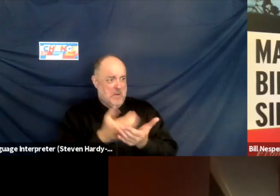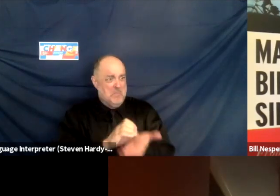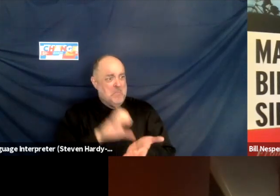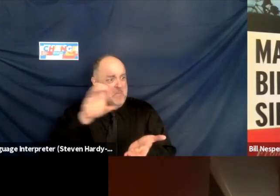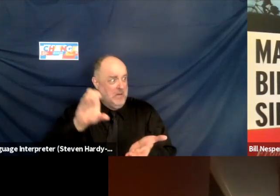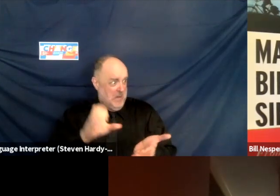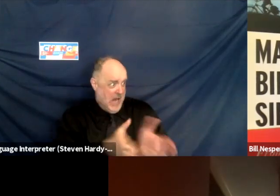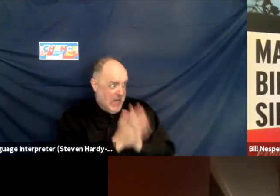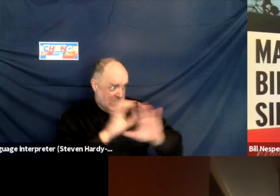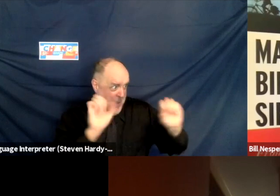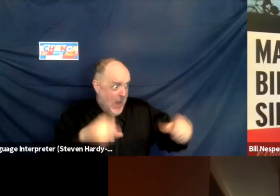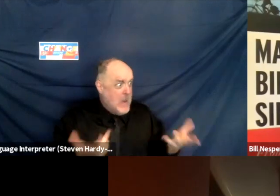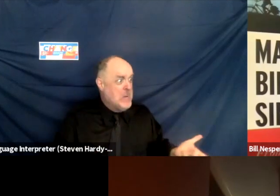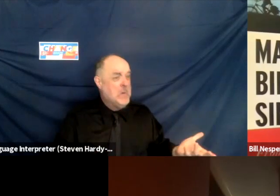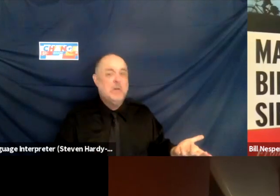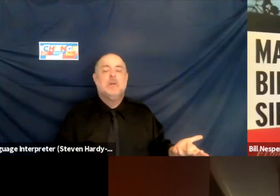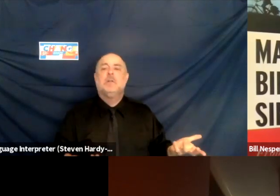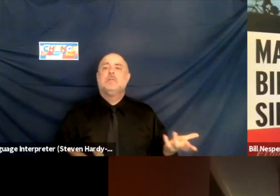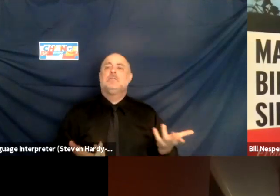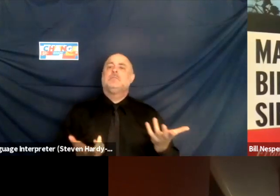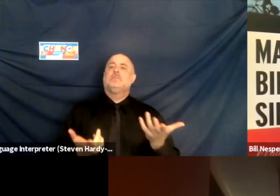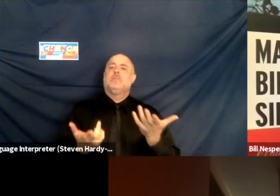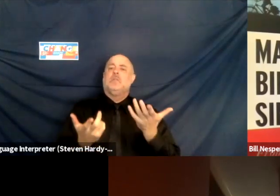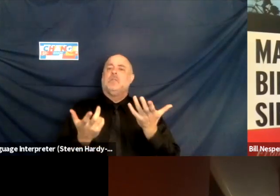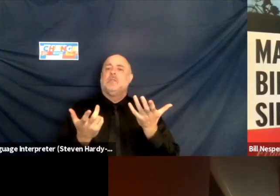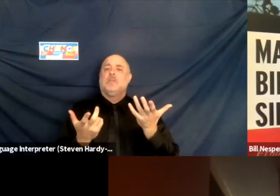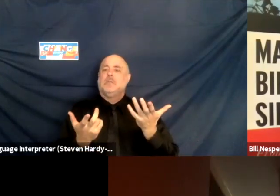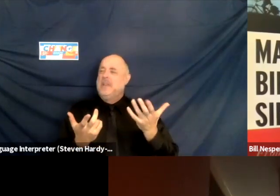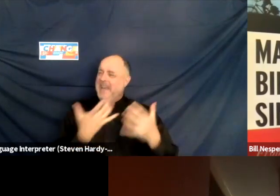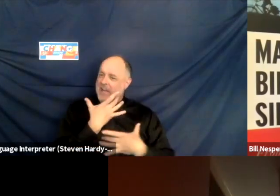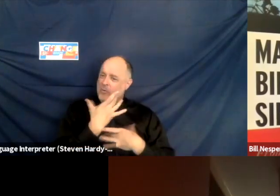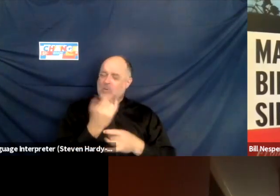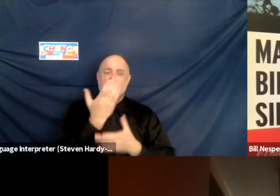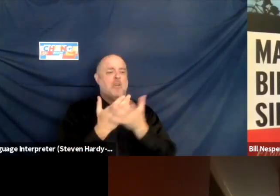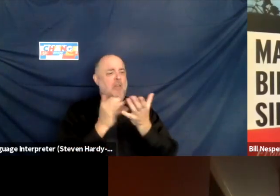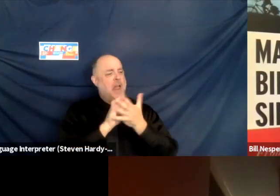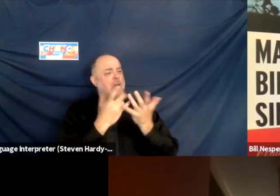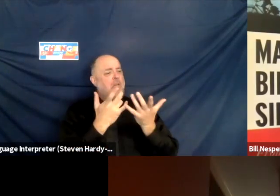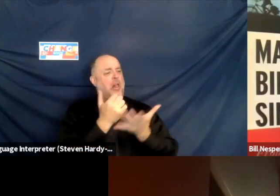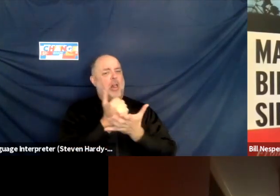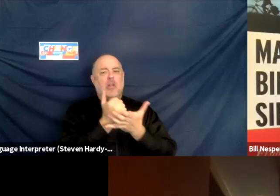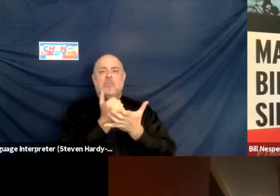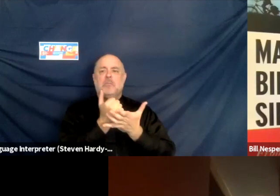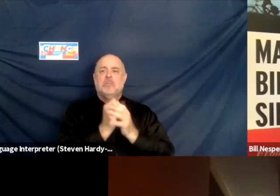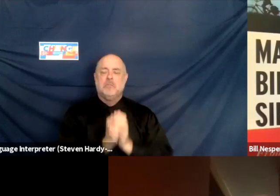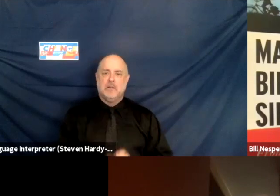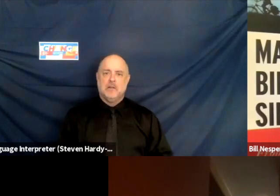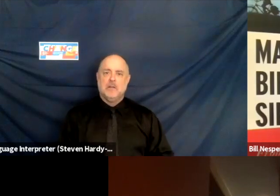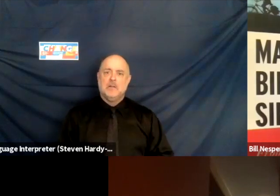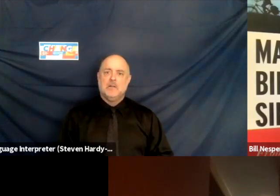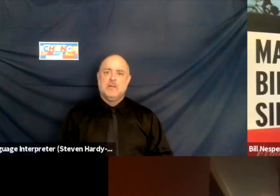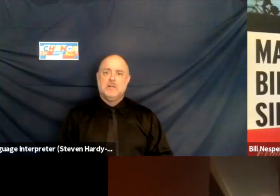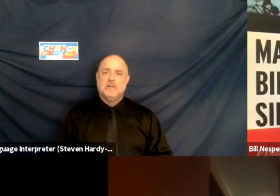an interesting piece. And what that is getting to is a couple of things. One, there's a